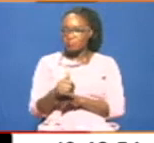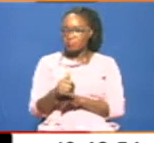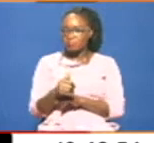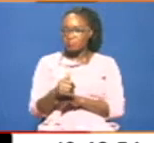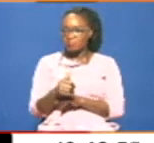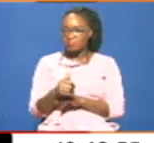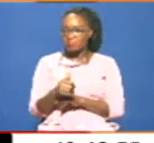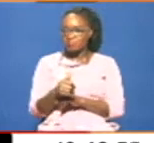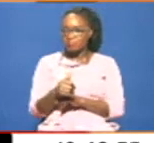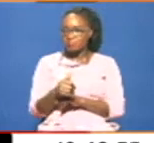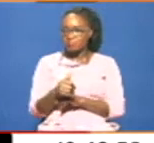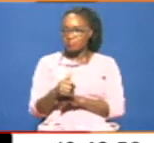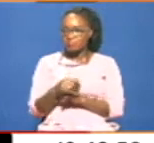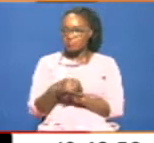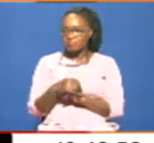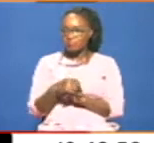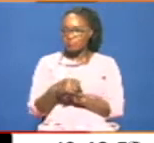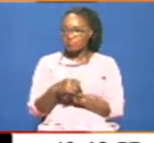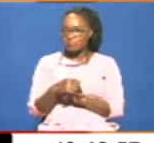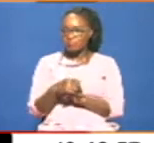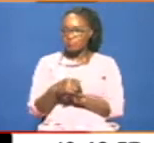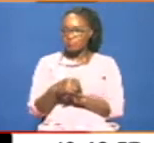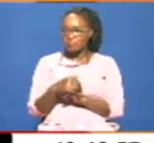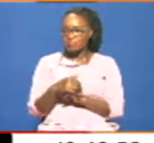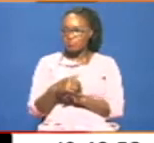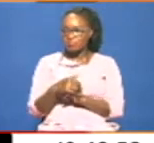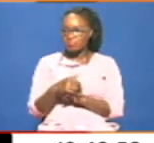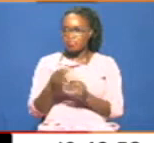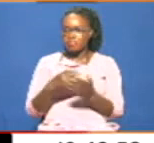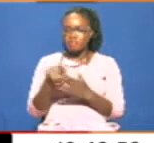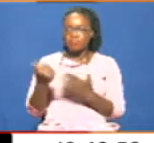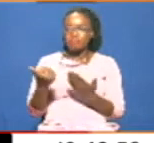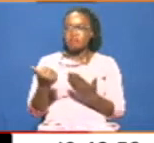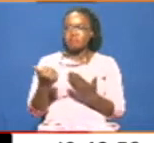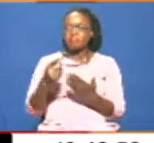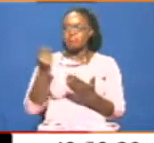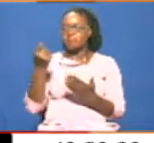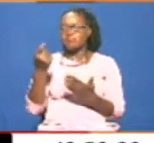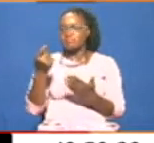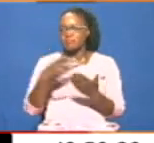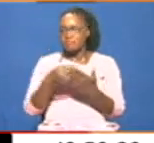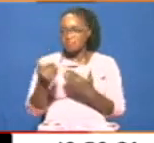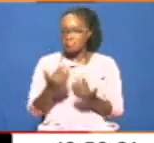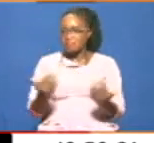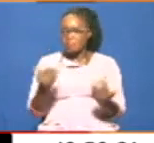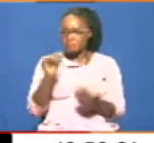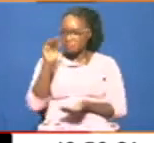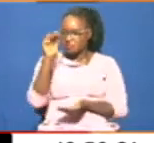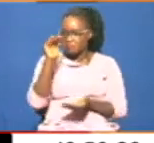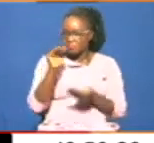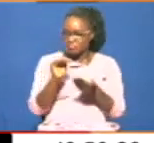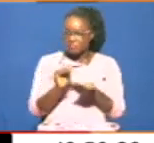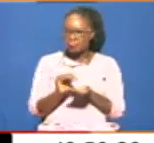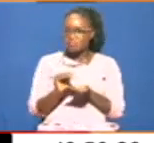is, you had mentioned this, the purchasing power of Kenyans is shrinking. Just